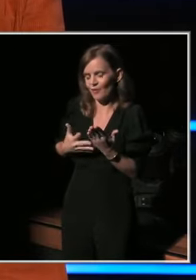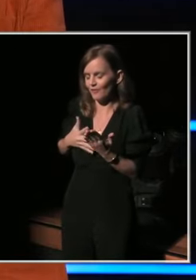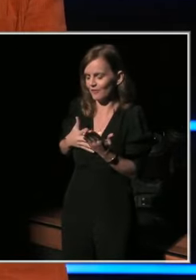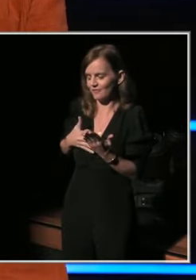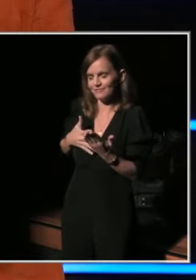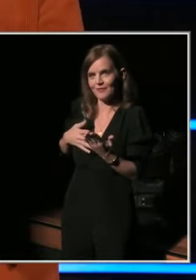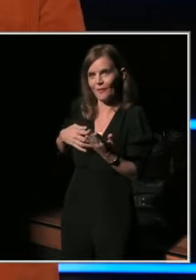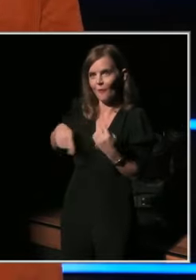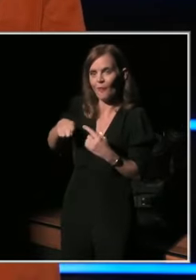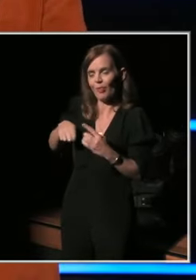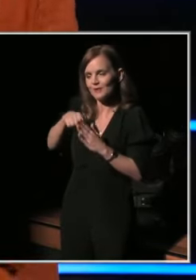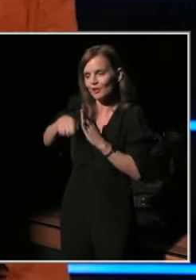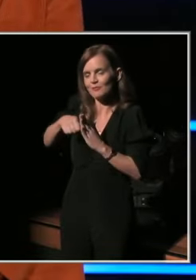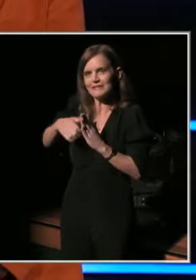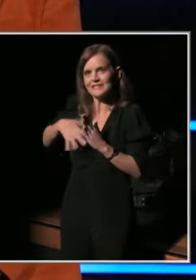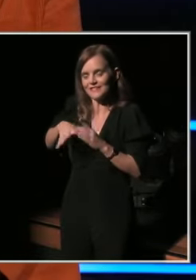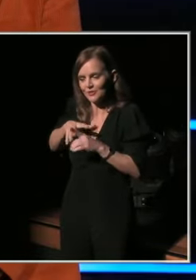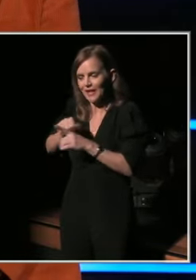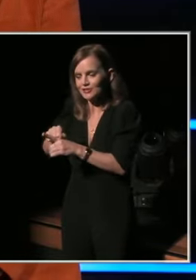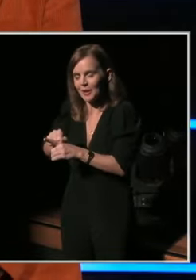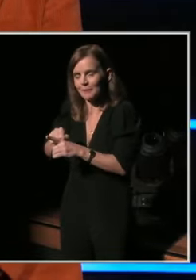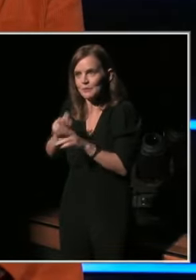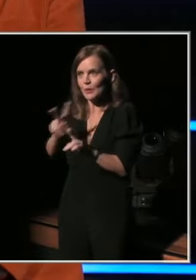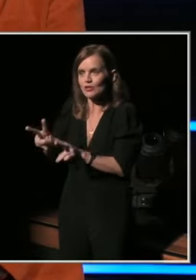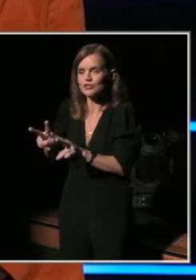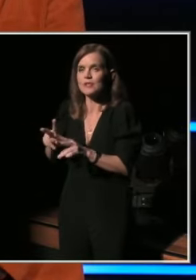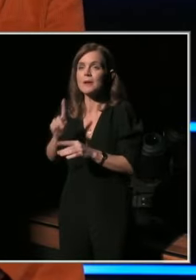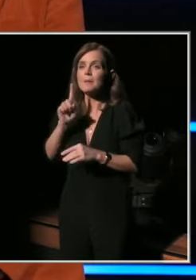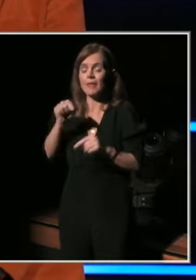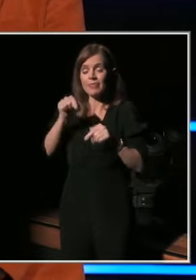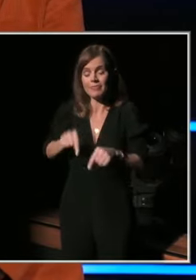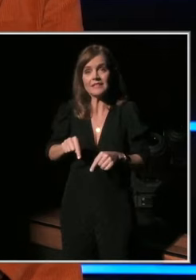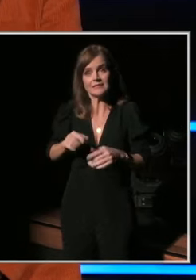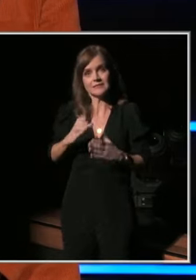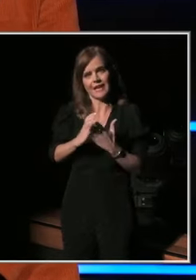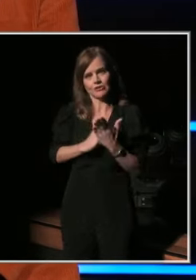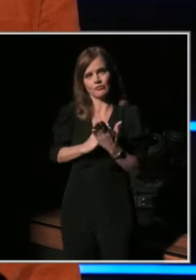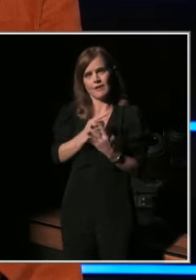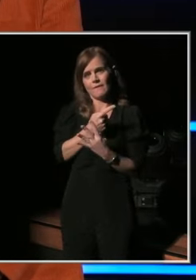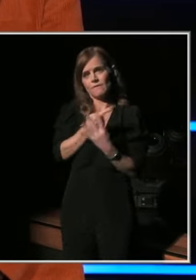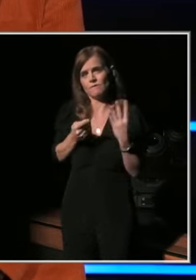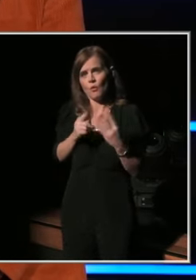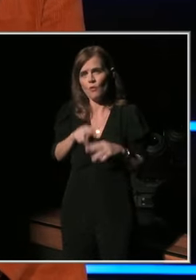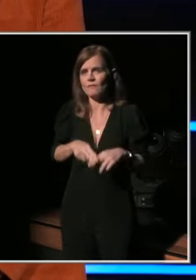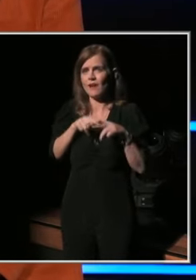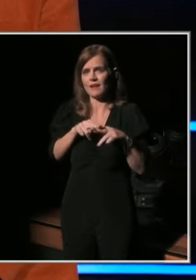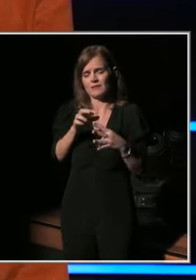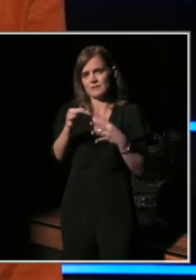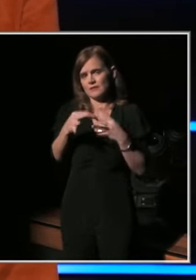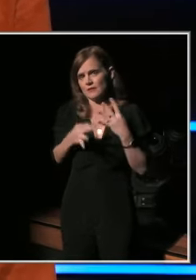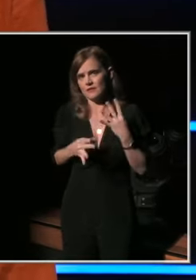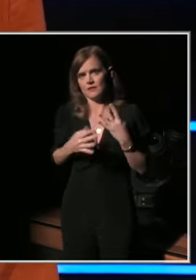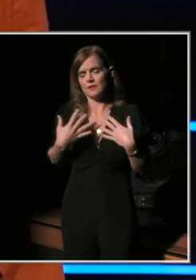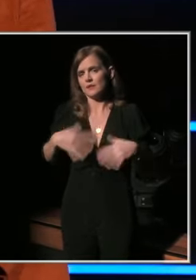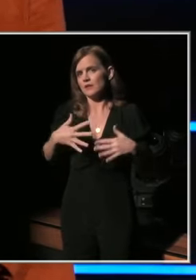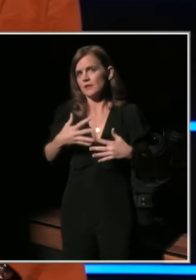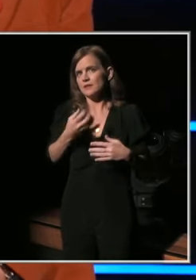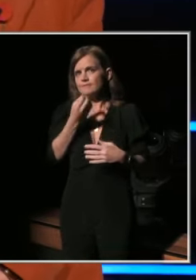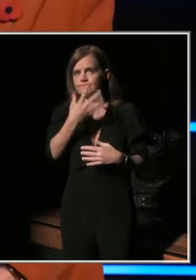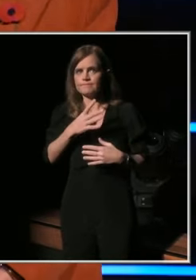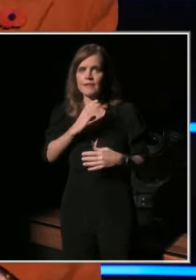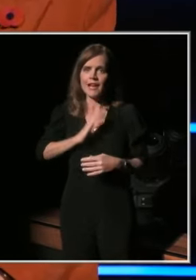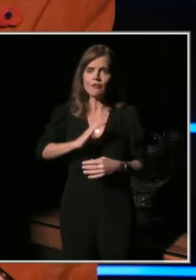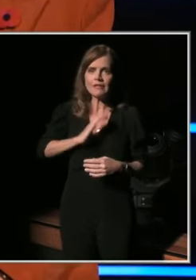up on now. But for this category, the four finalists all had great characters, great